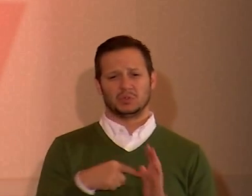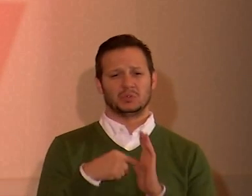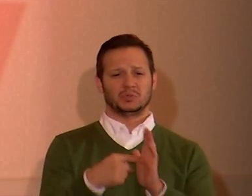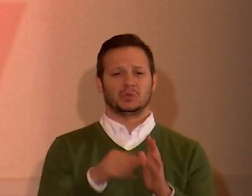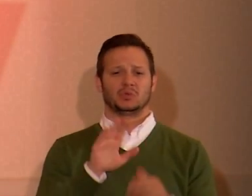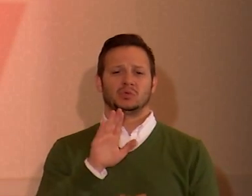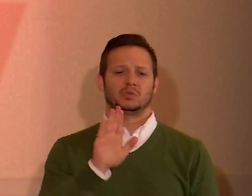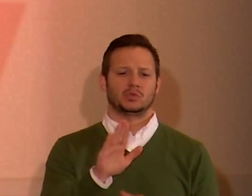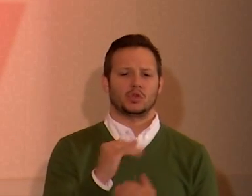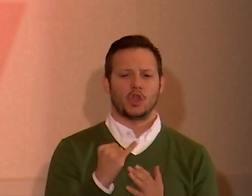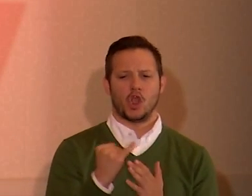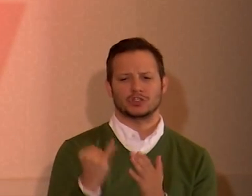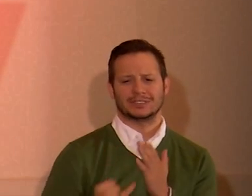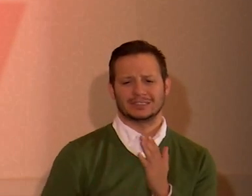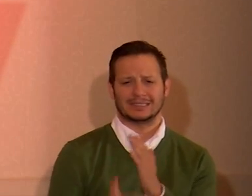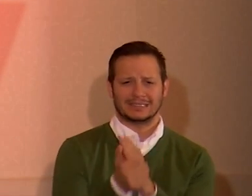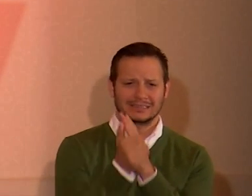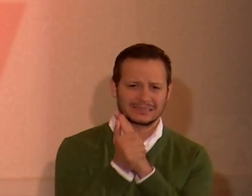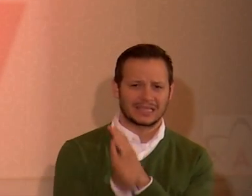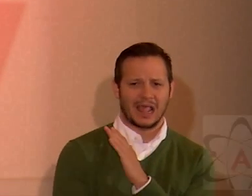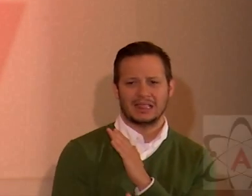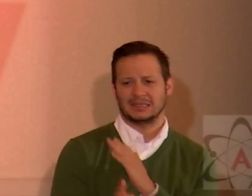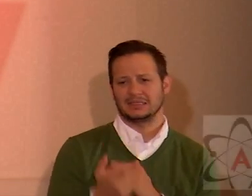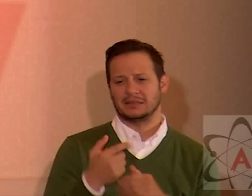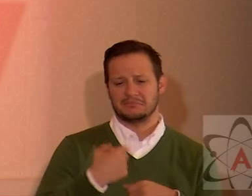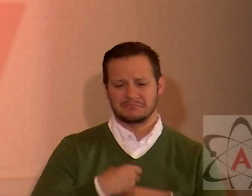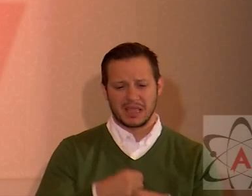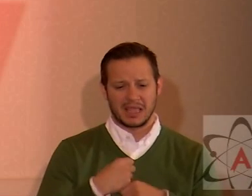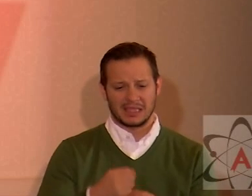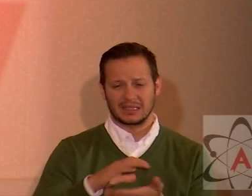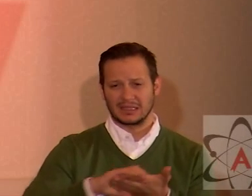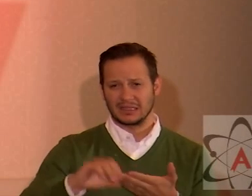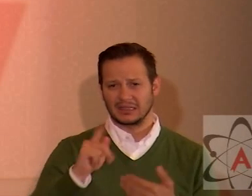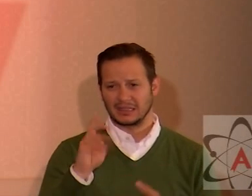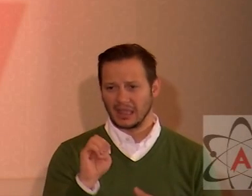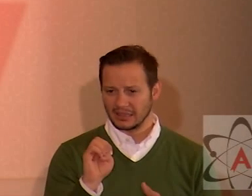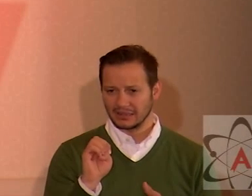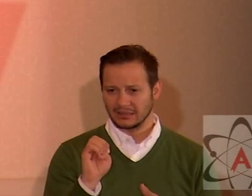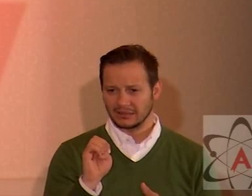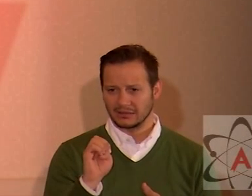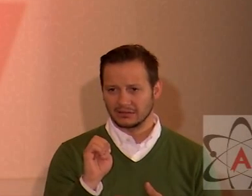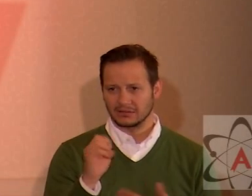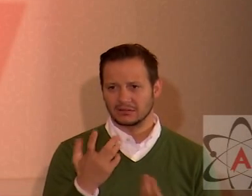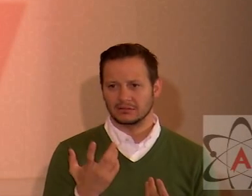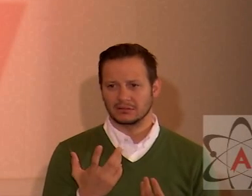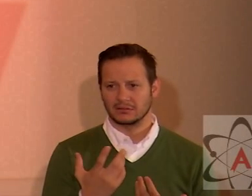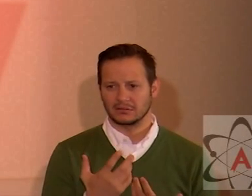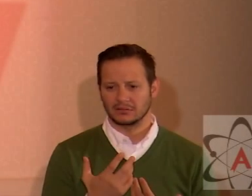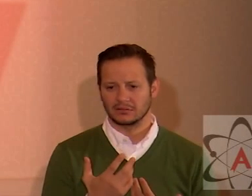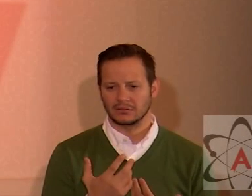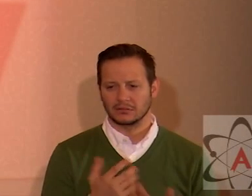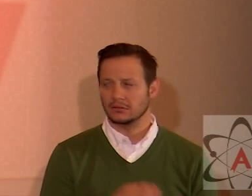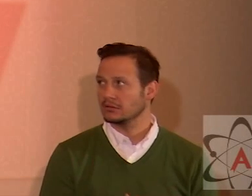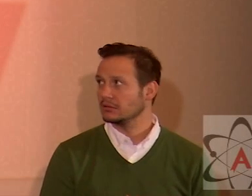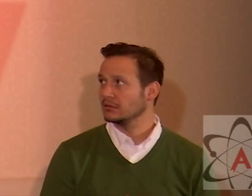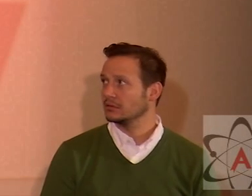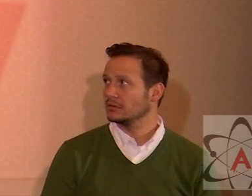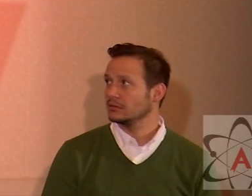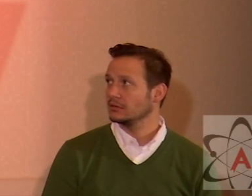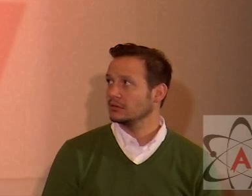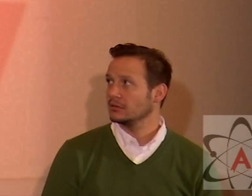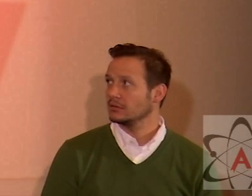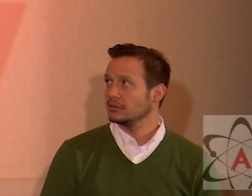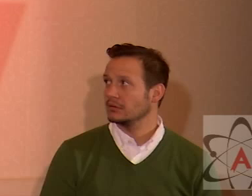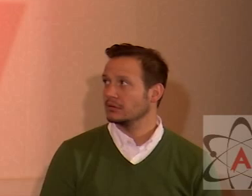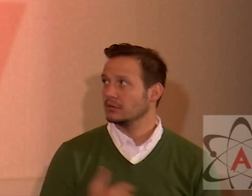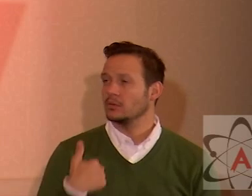his artistic talents in the production of this cake. It's a kind of surface appeal to that. I mean, after all, I mean, we